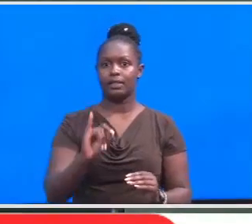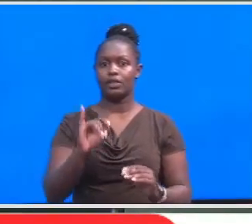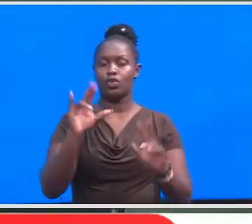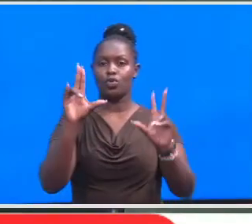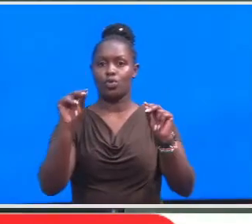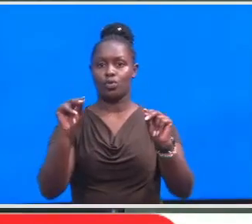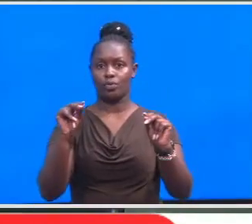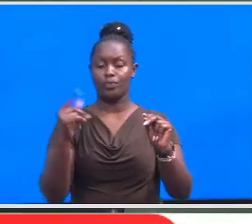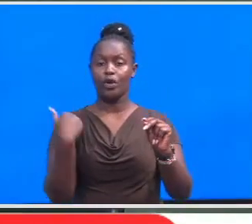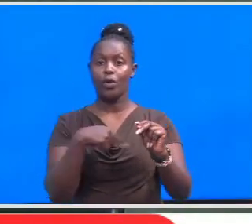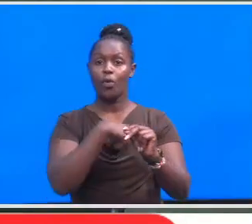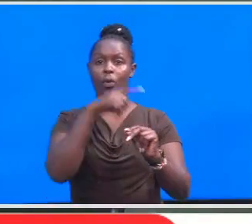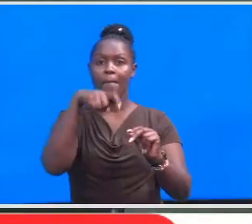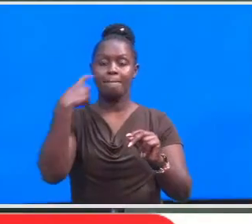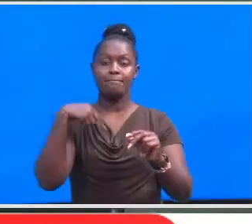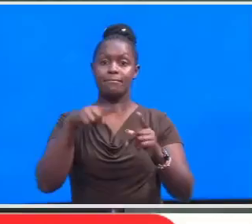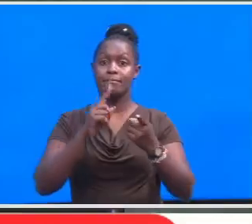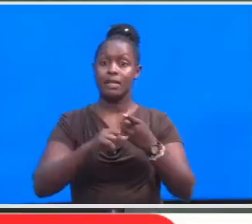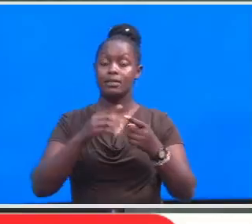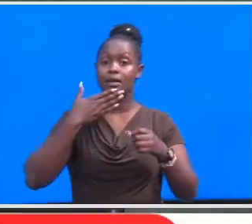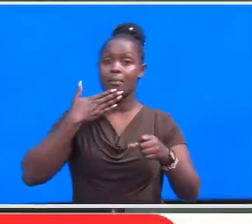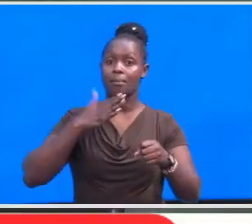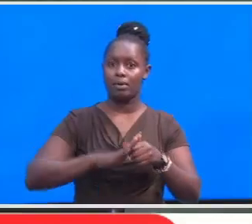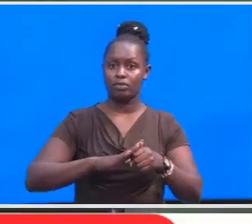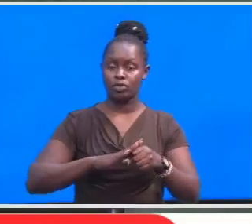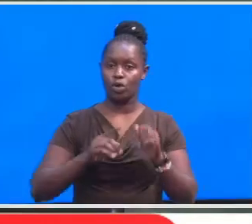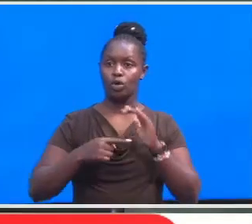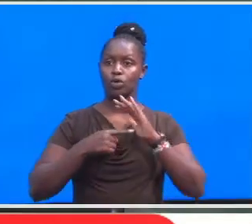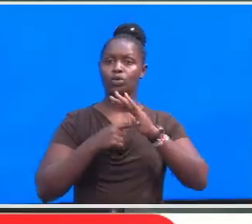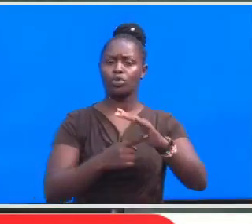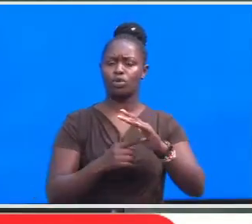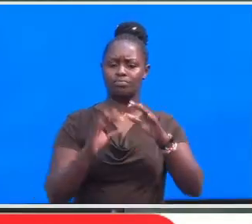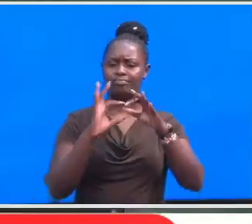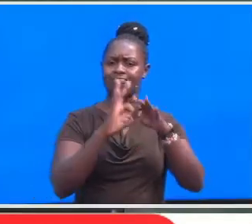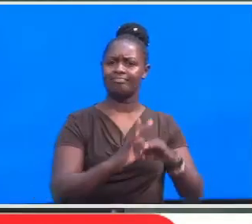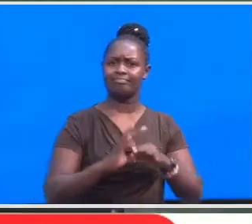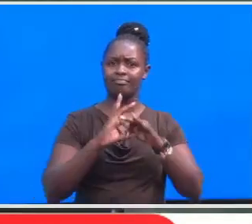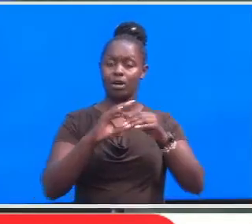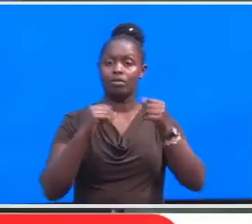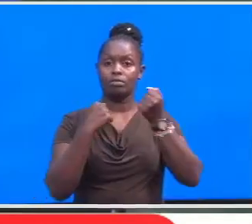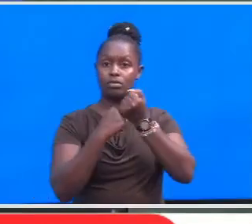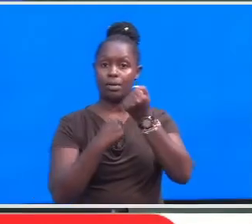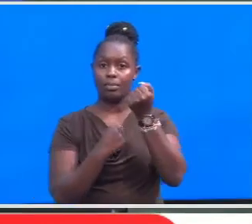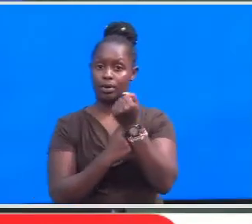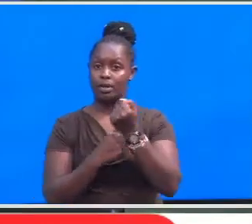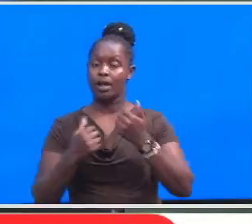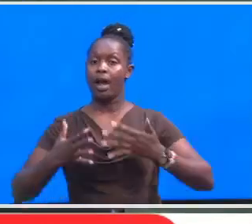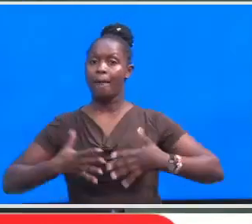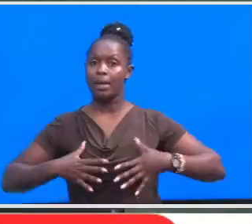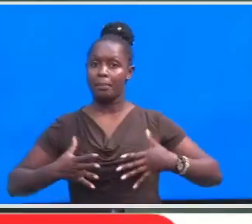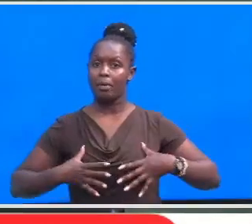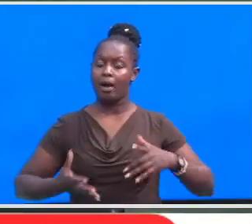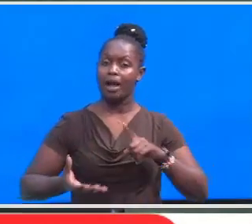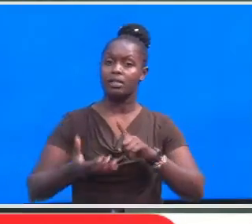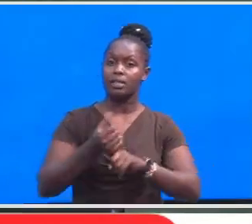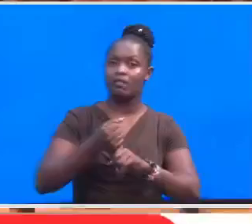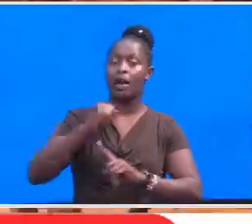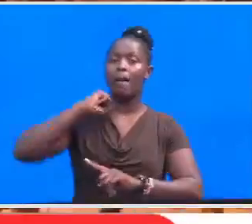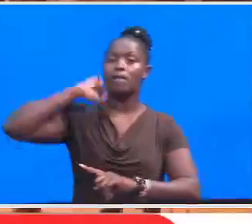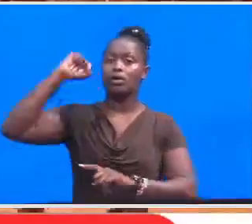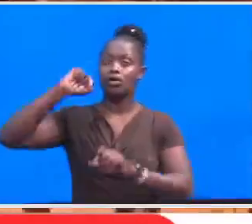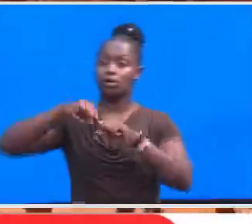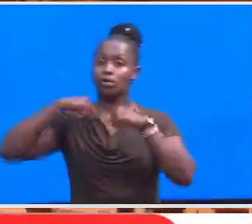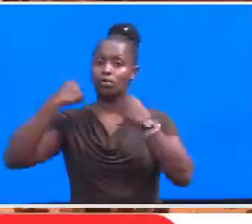commit to show up in the spirit of solidarity to support a people regain their political and socio-economic